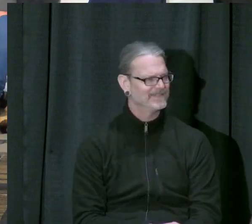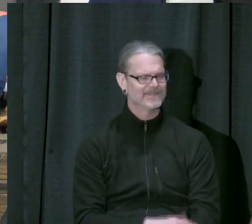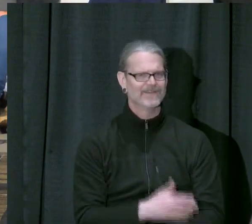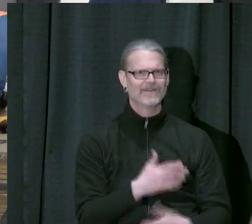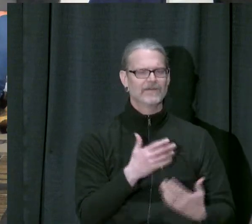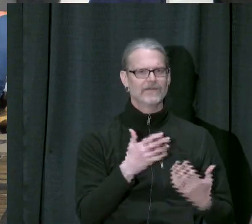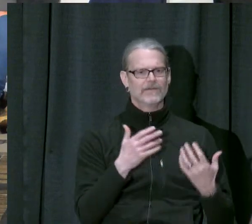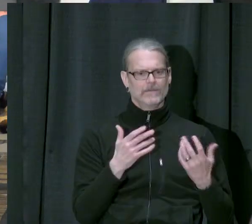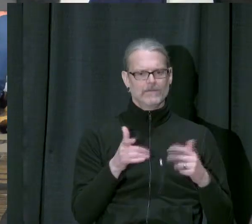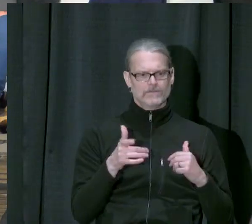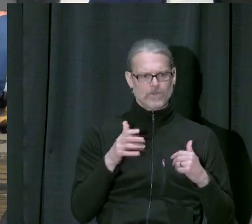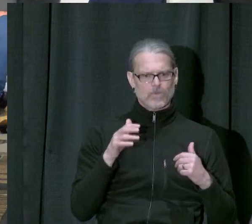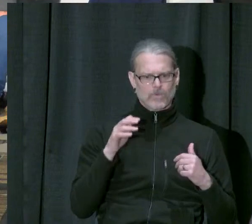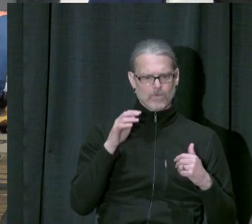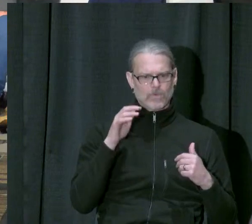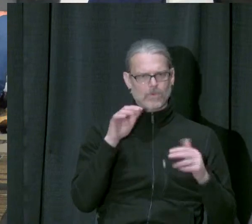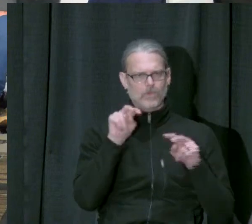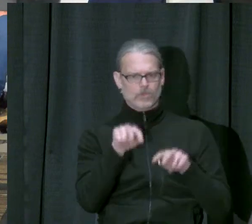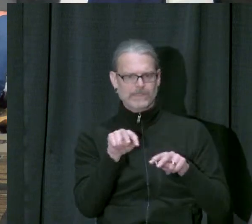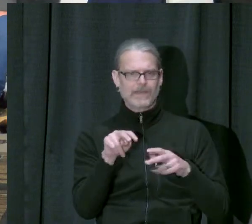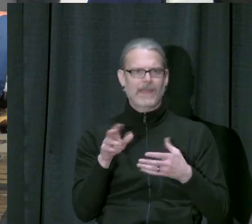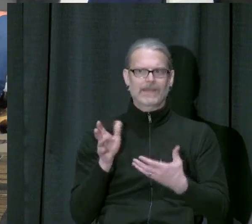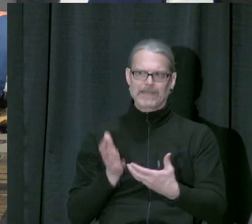Looking at inclusive,